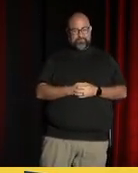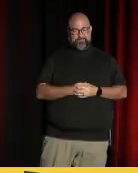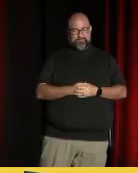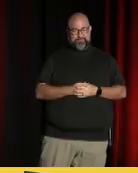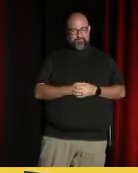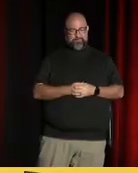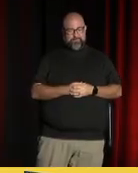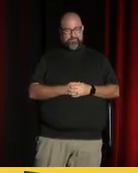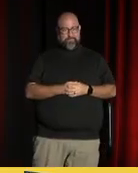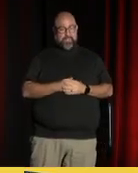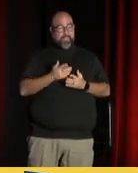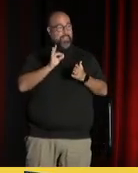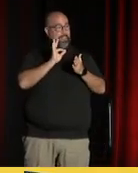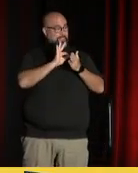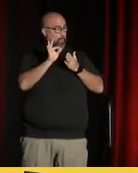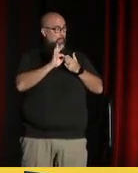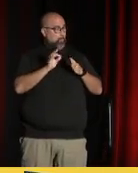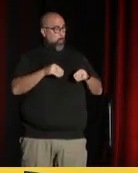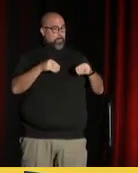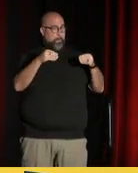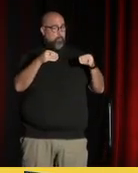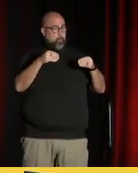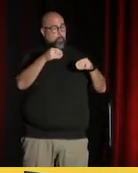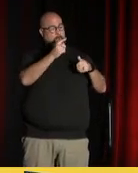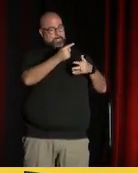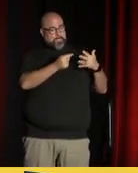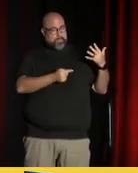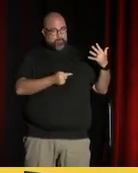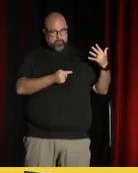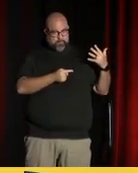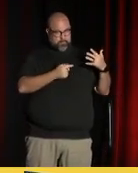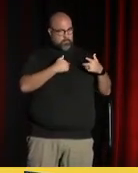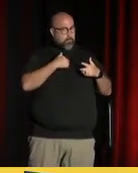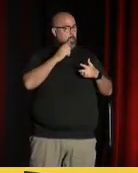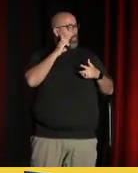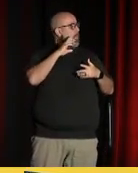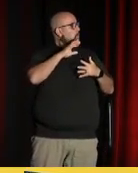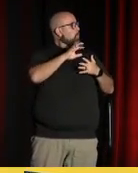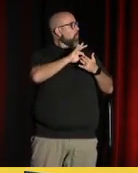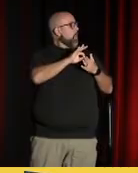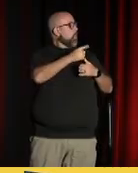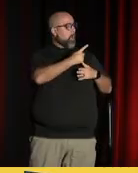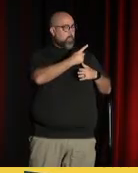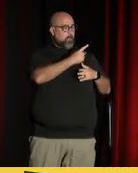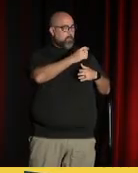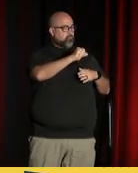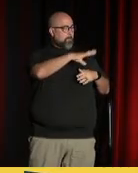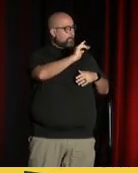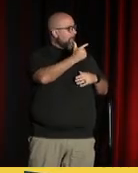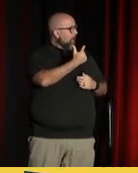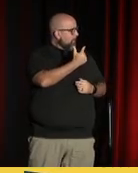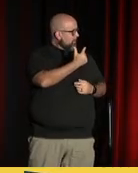All right, let's count those. Hold them up one at a time. 1, drop it in the bag. 1,